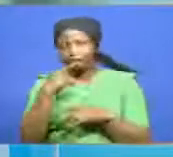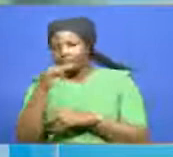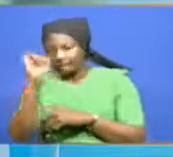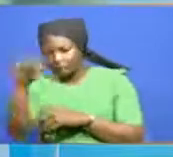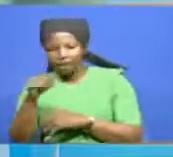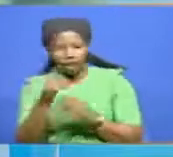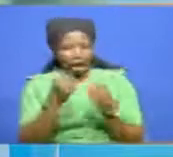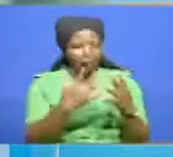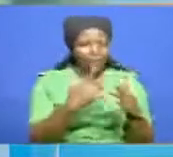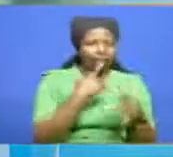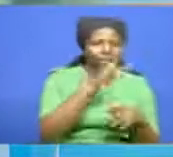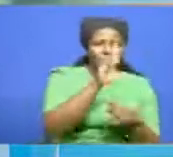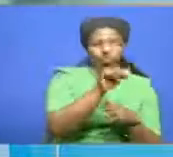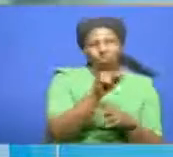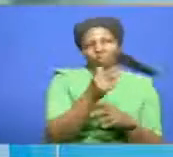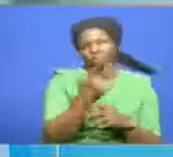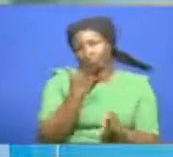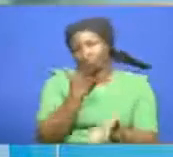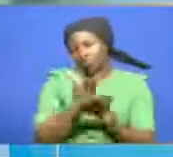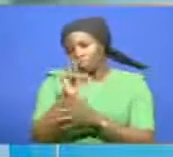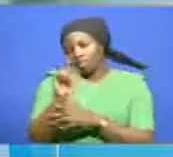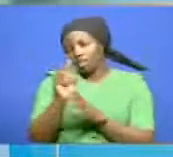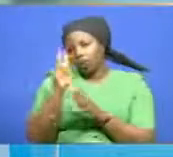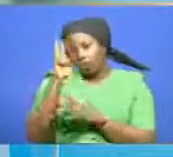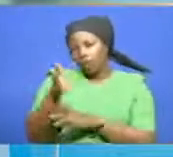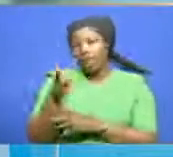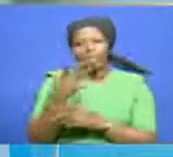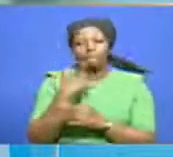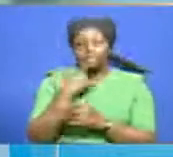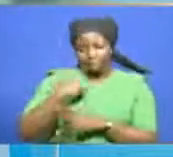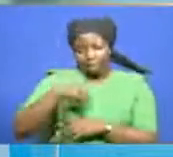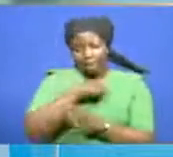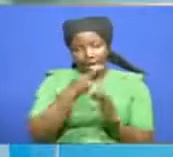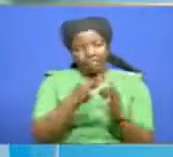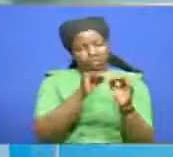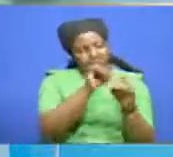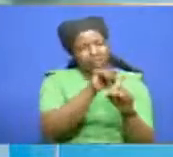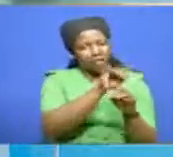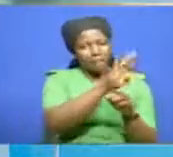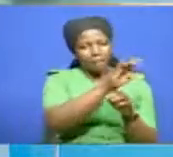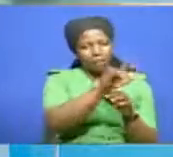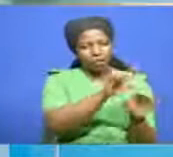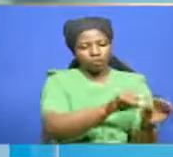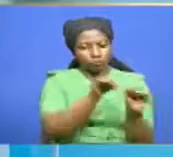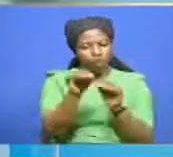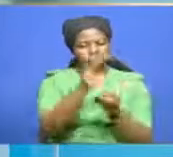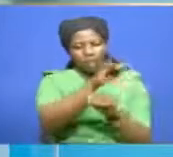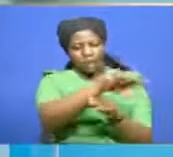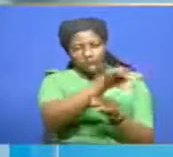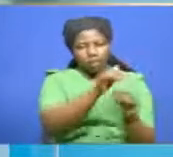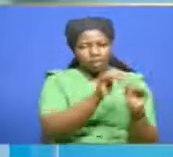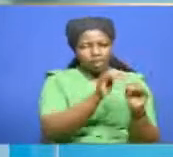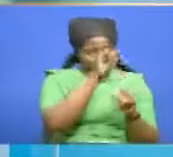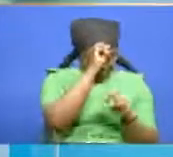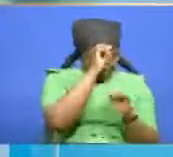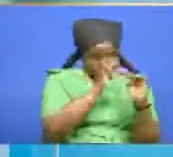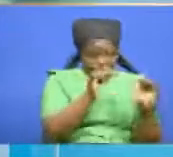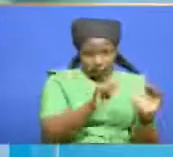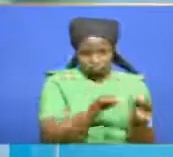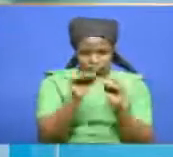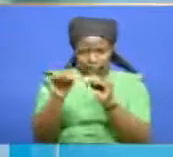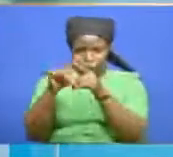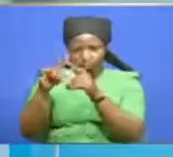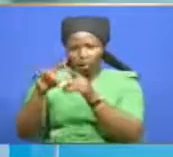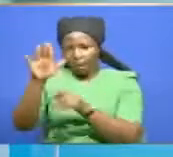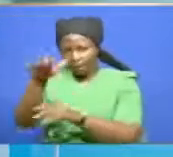no. And of course, it will determine whether it will proceed from the county government level to Parliament and then